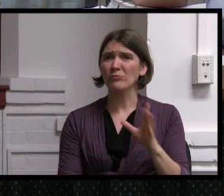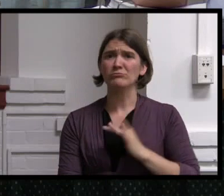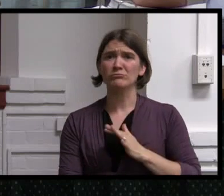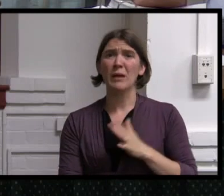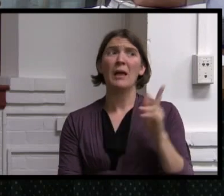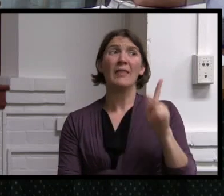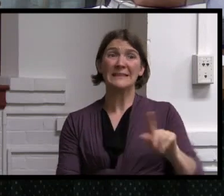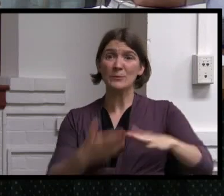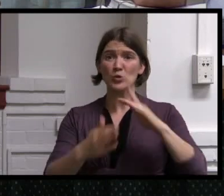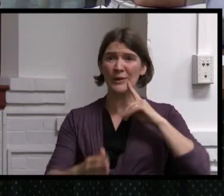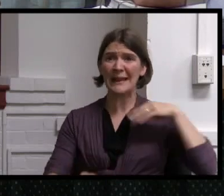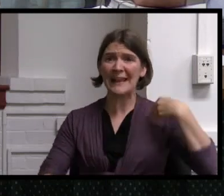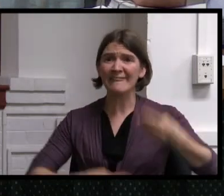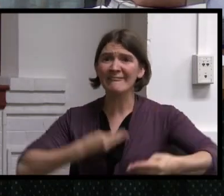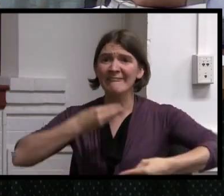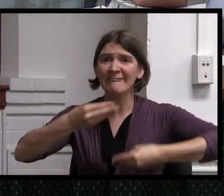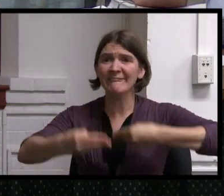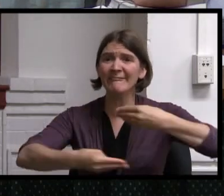very giving community.